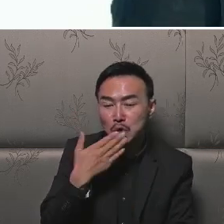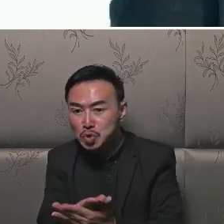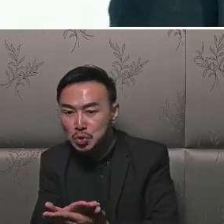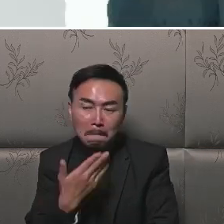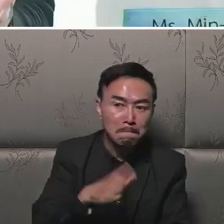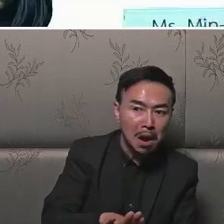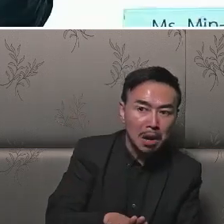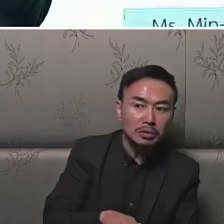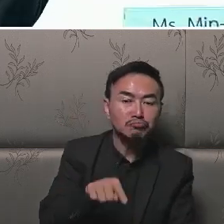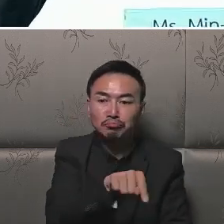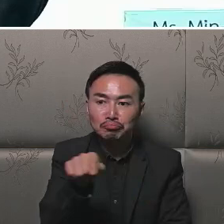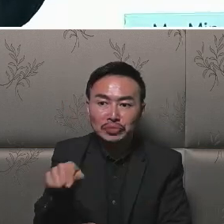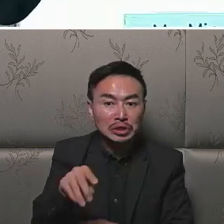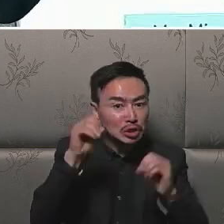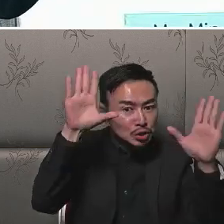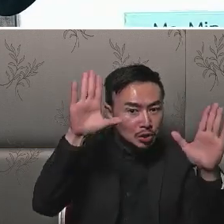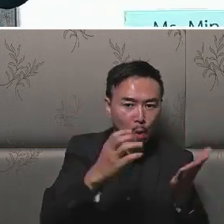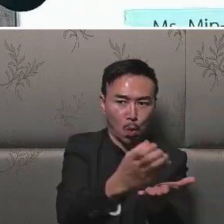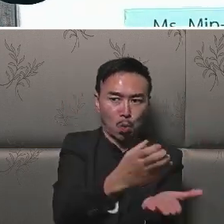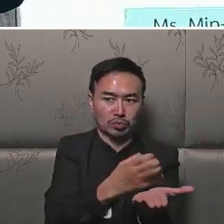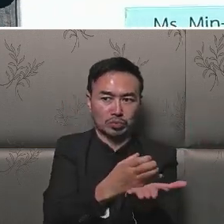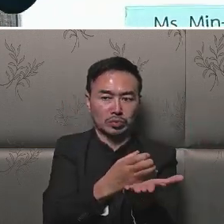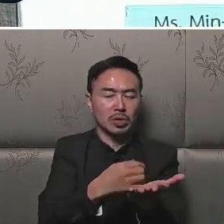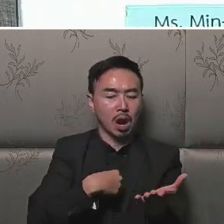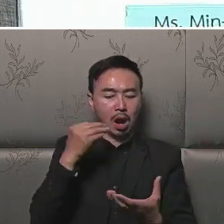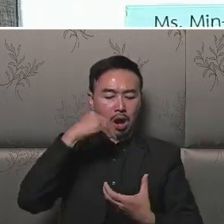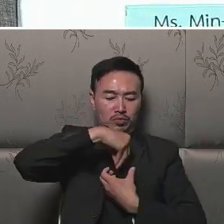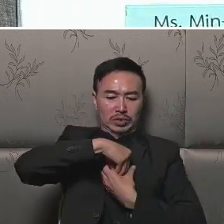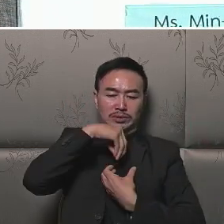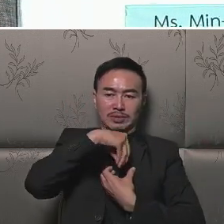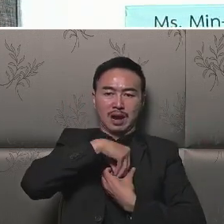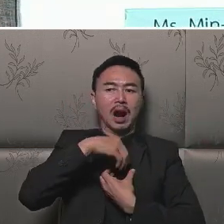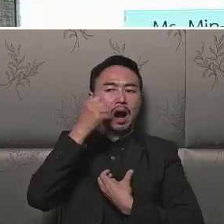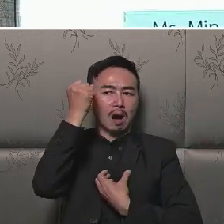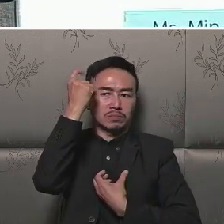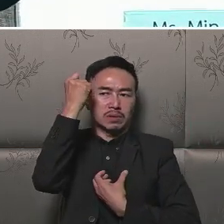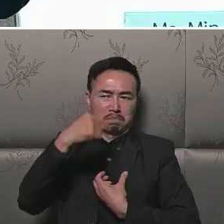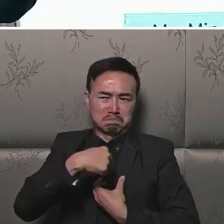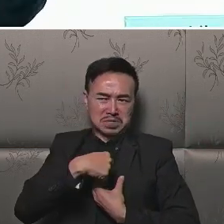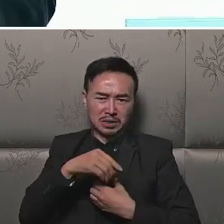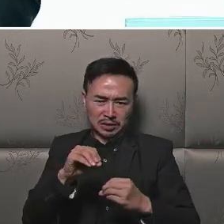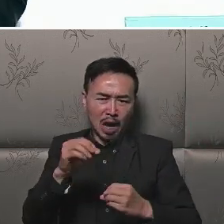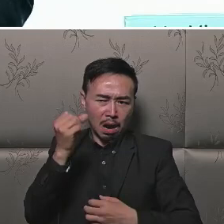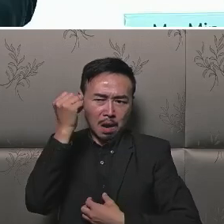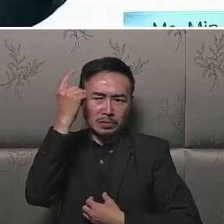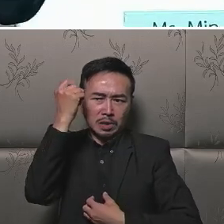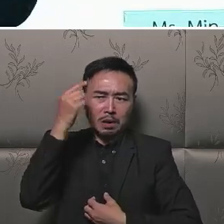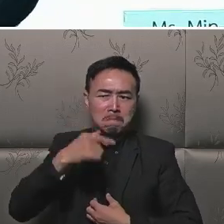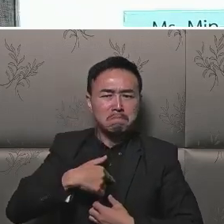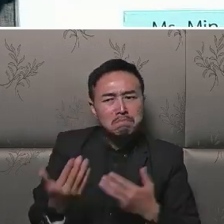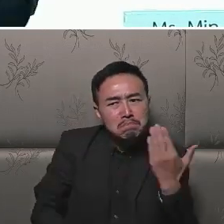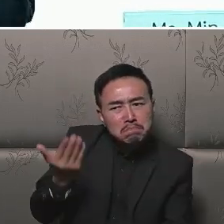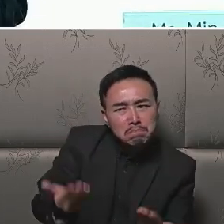learners. Well, I'm not sure if I got the understood the question correctly, but coming from the policy side